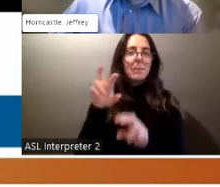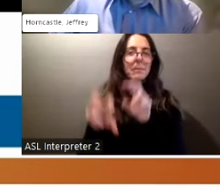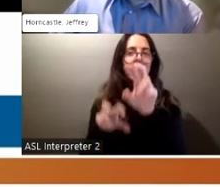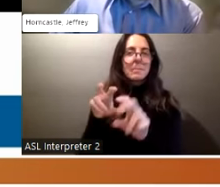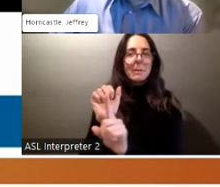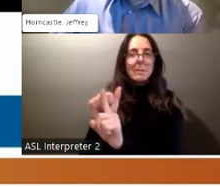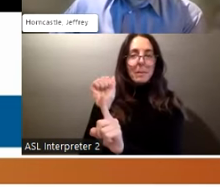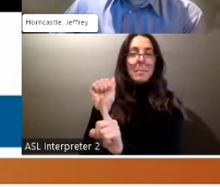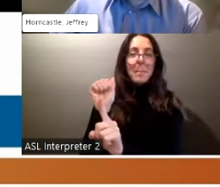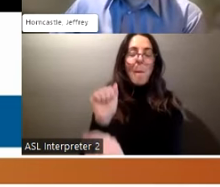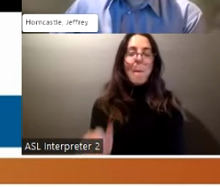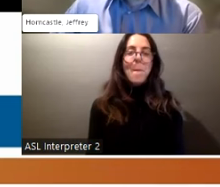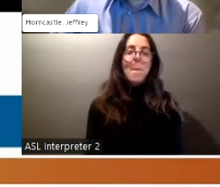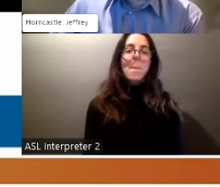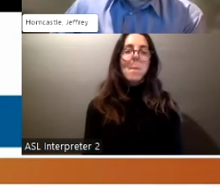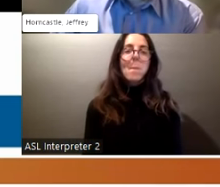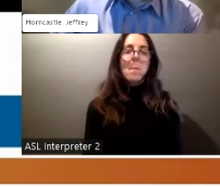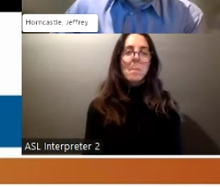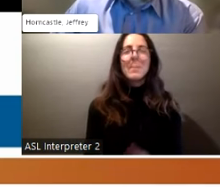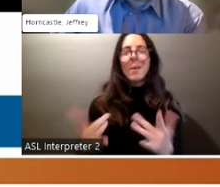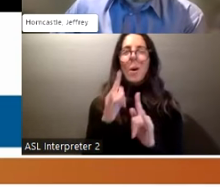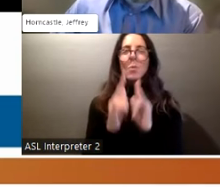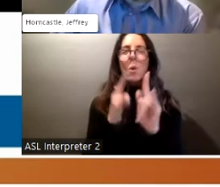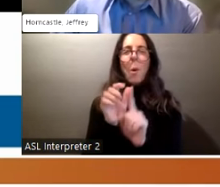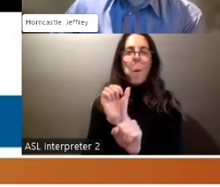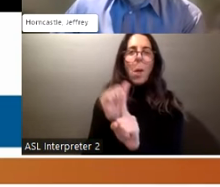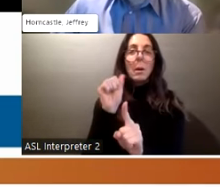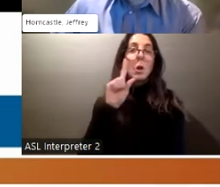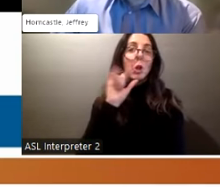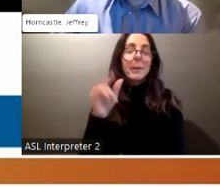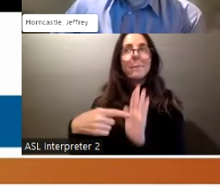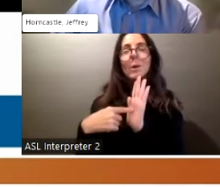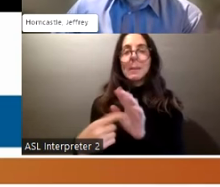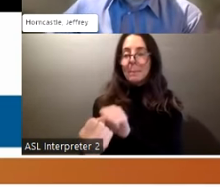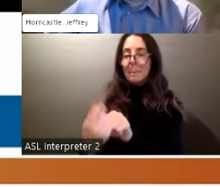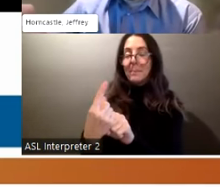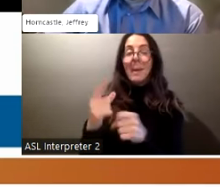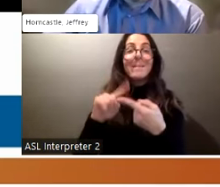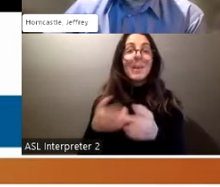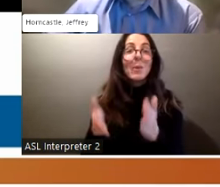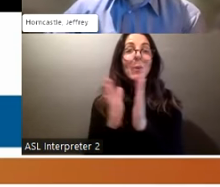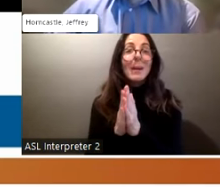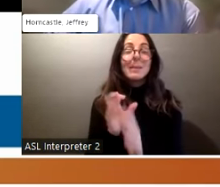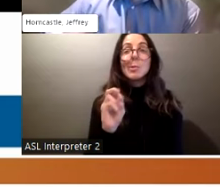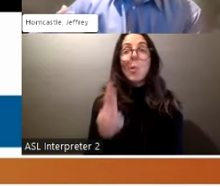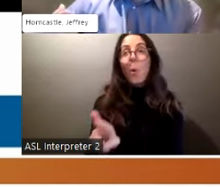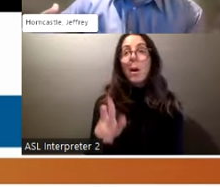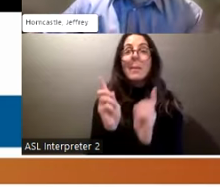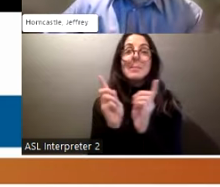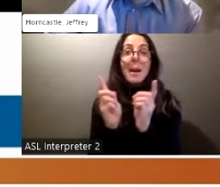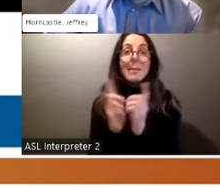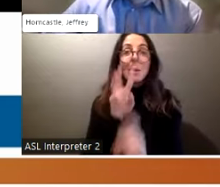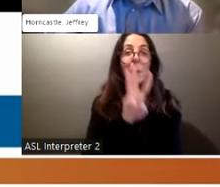where, a typical romance scam will start off by maybe a friend request, or, meeting somebody on a dating website.